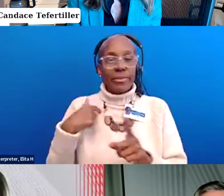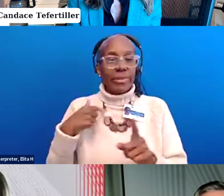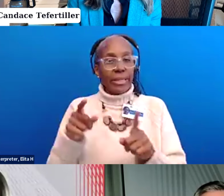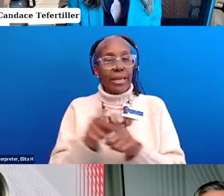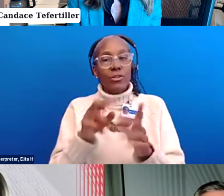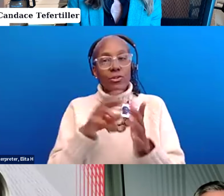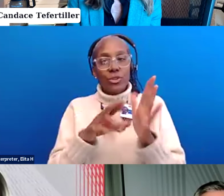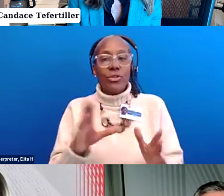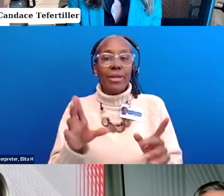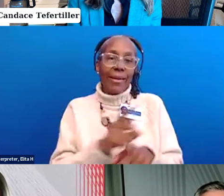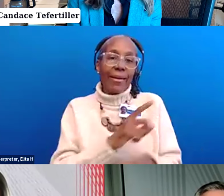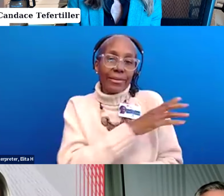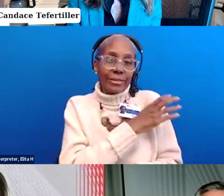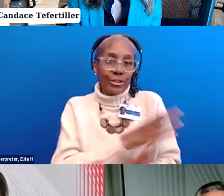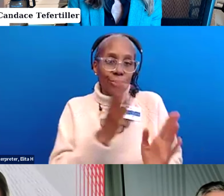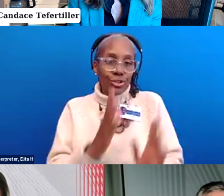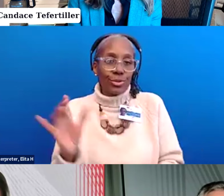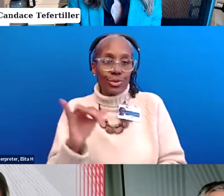and as a clinician.